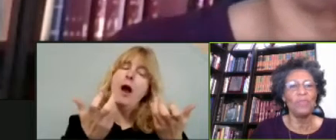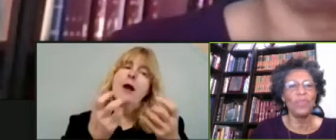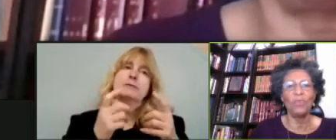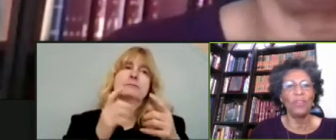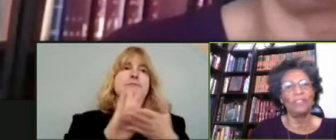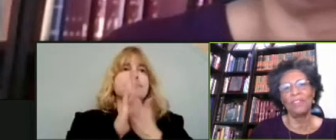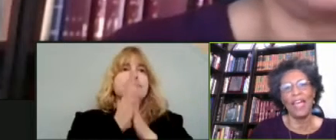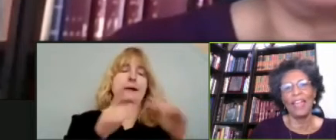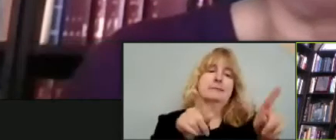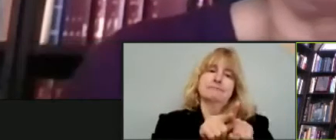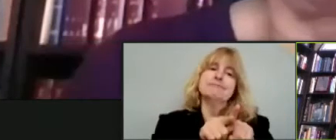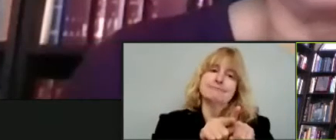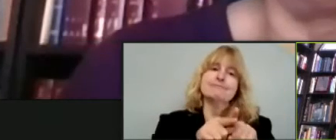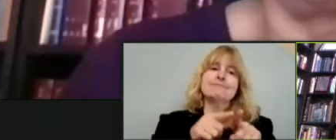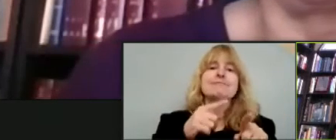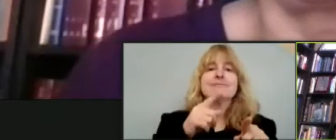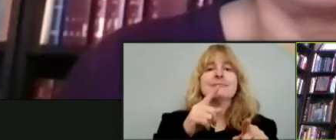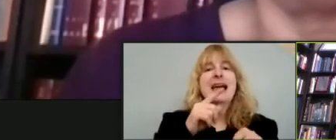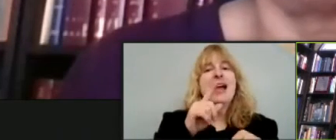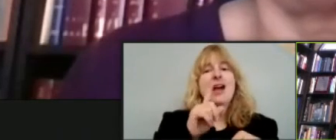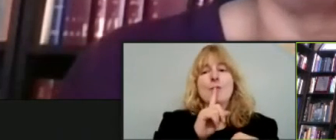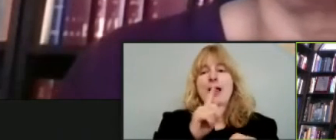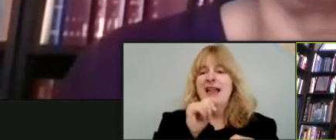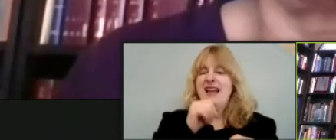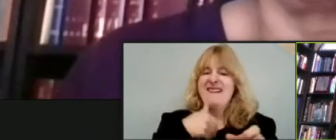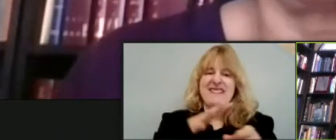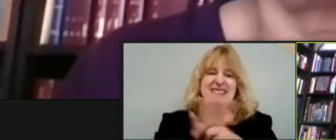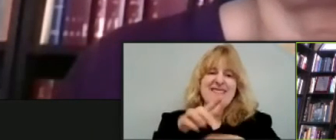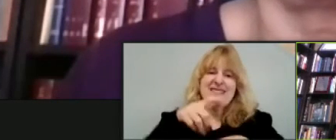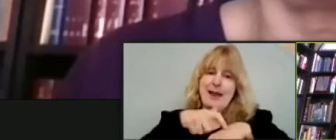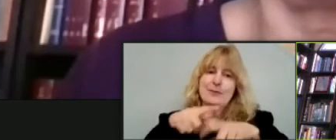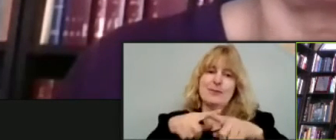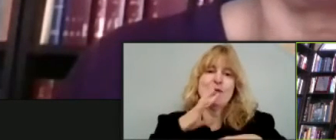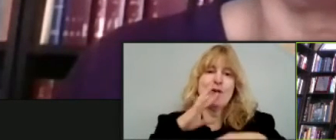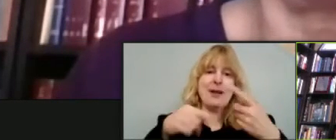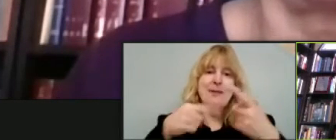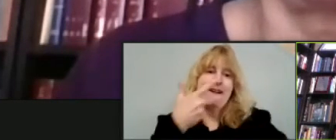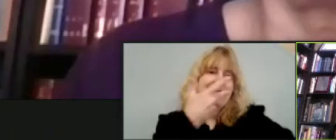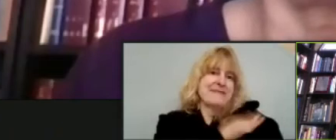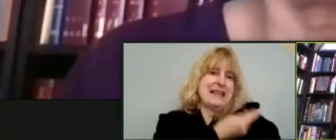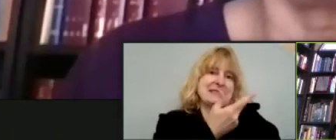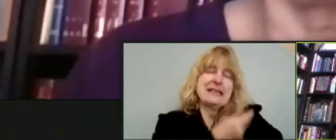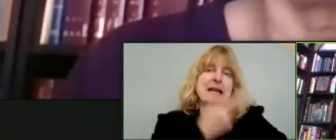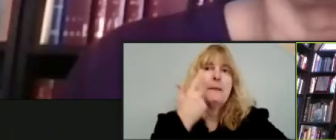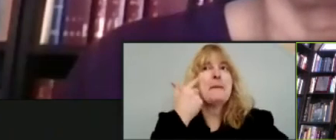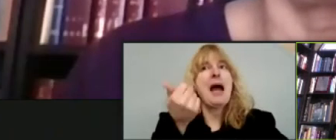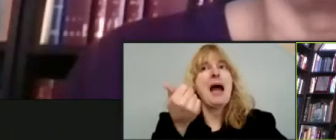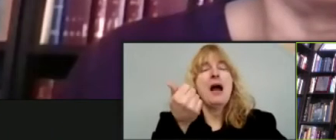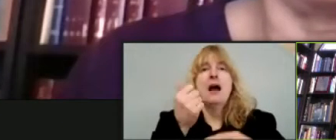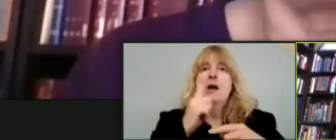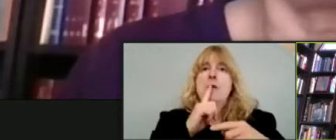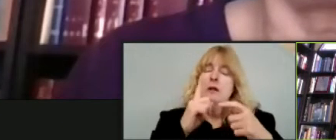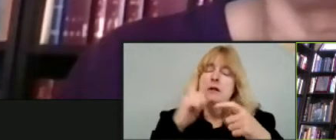we will not have enough time to really talk about vaccines because it's a huge issue. that we don't really